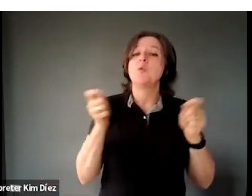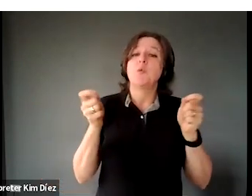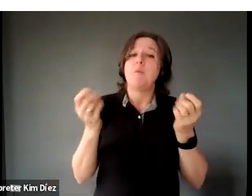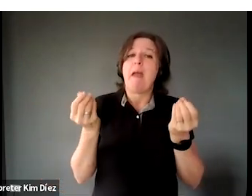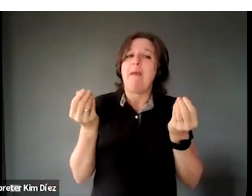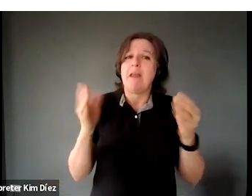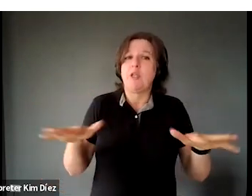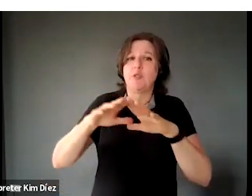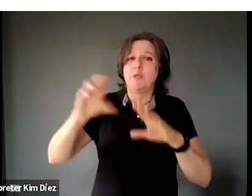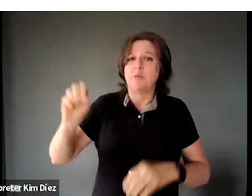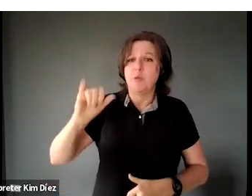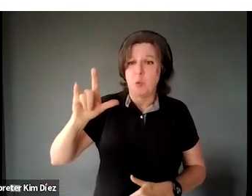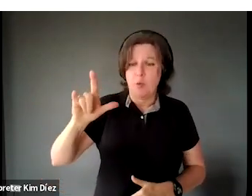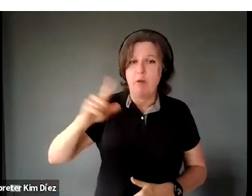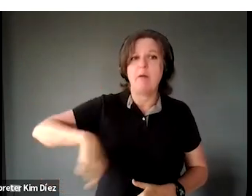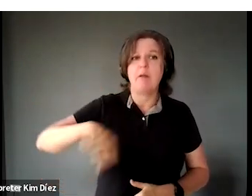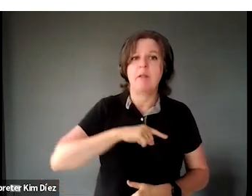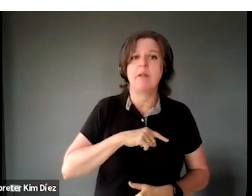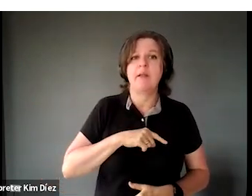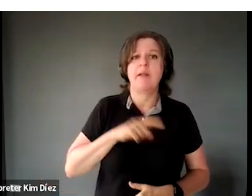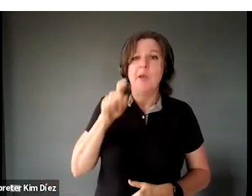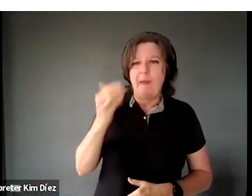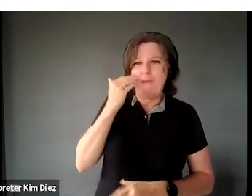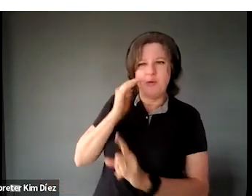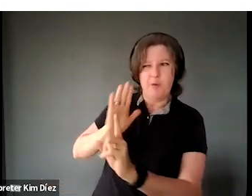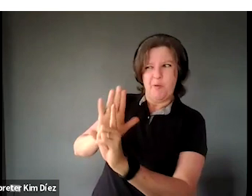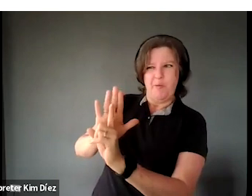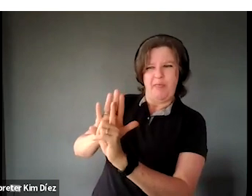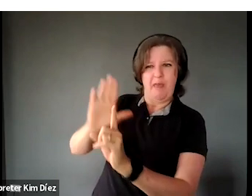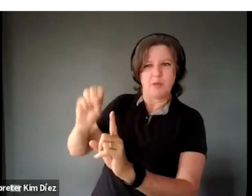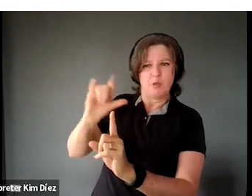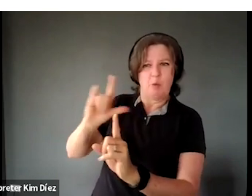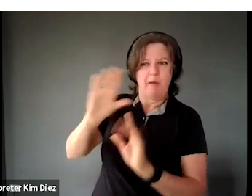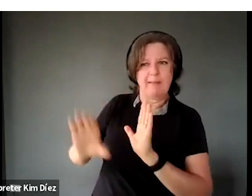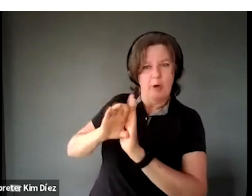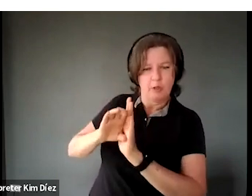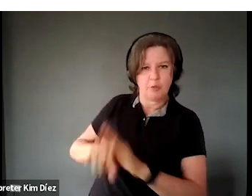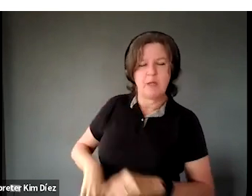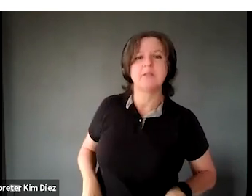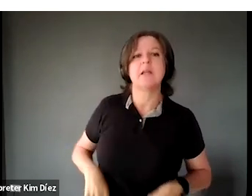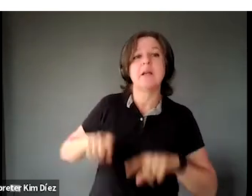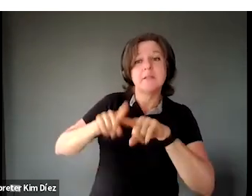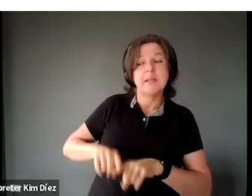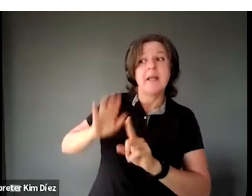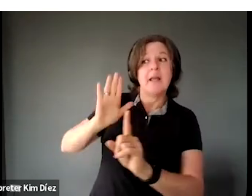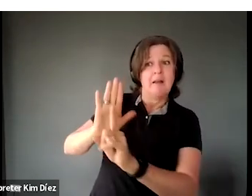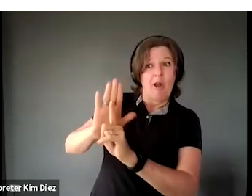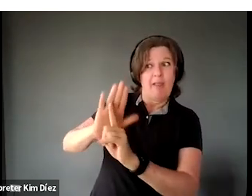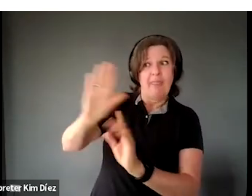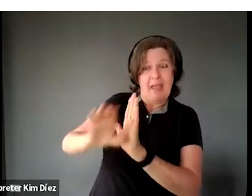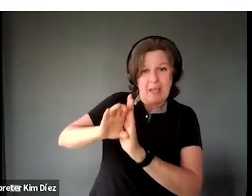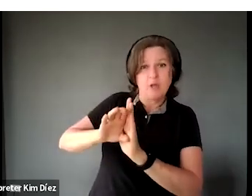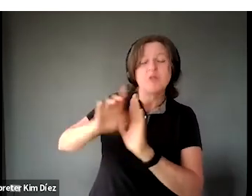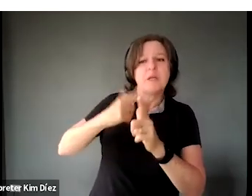post-harvest or pre-harvest efforts that are being done. Now, to do soil management, we have to know our soil. Depending on